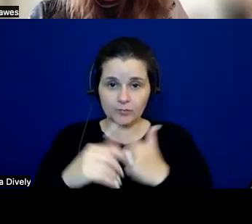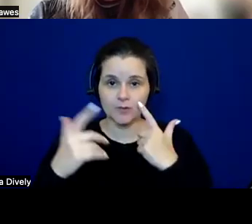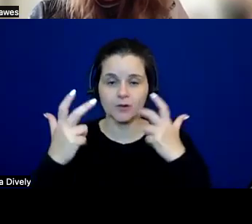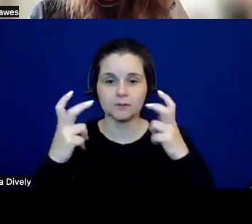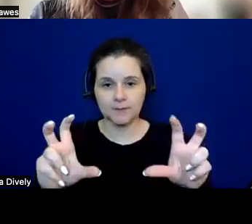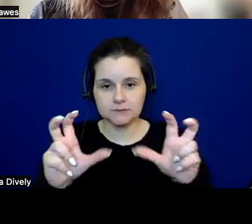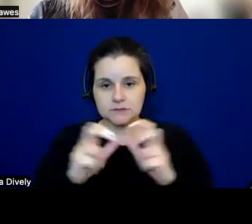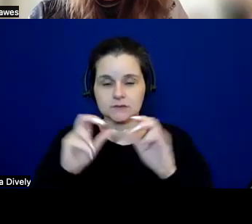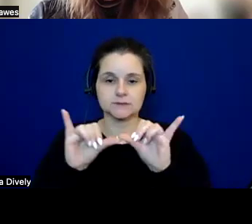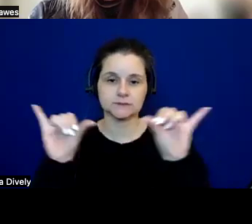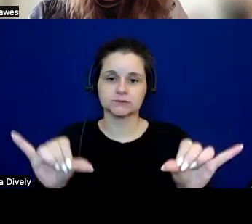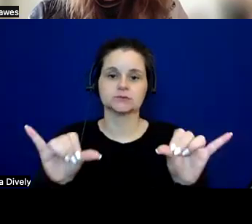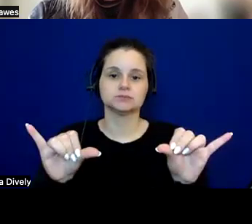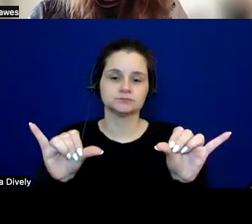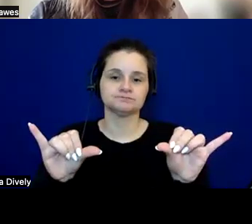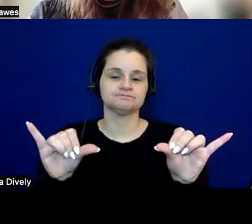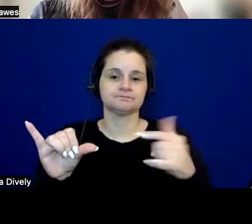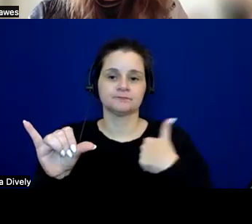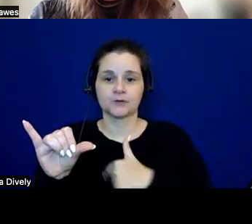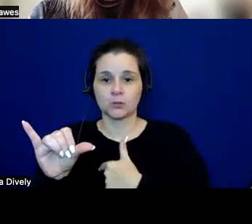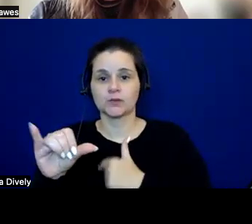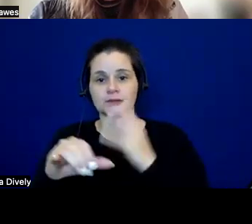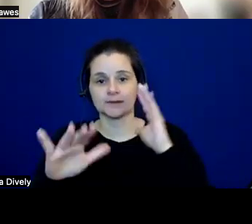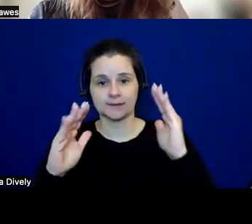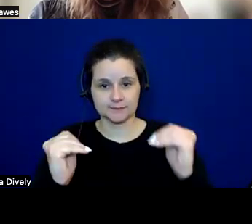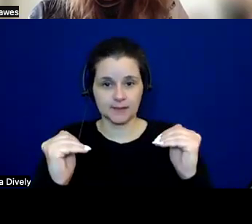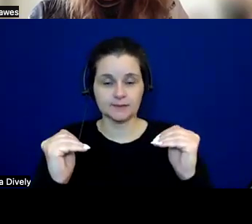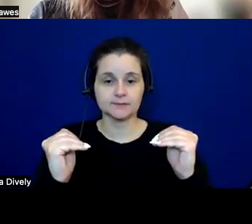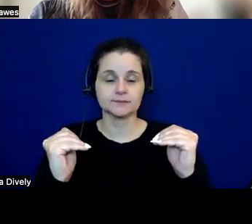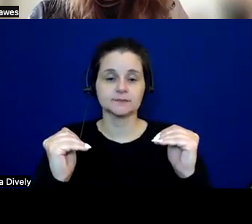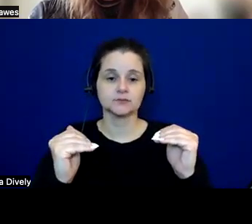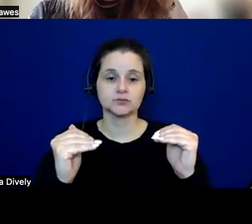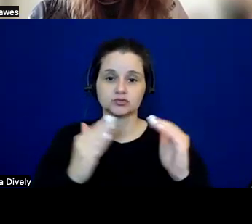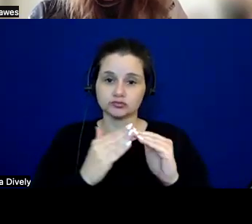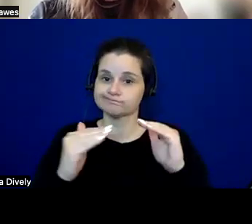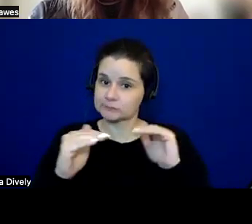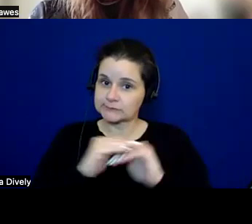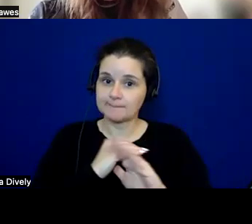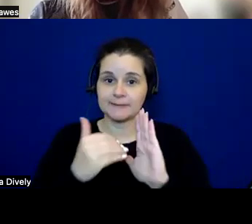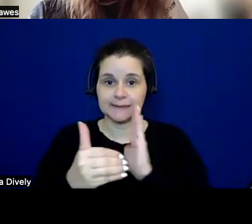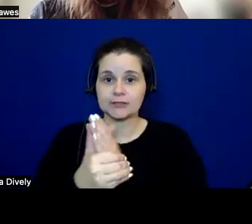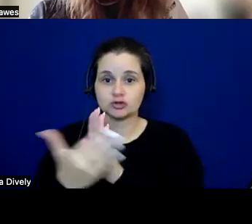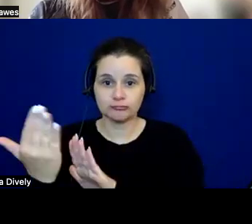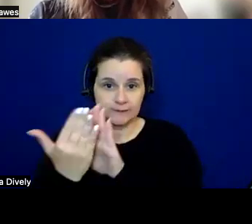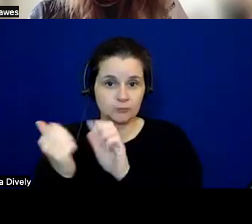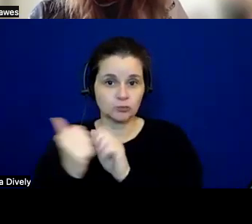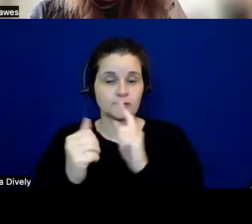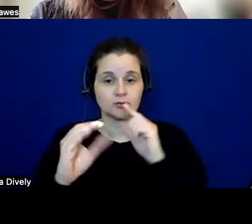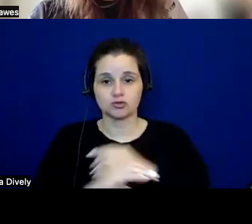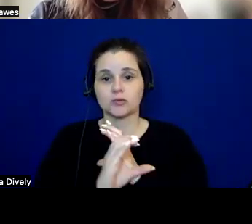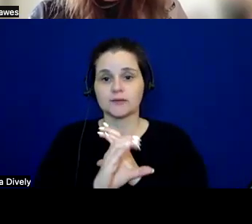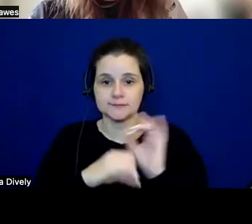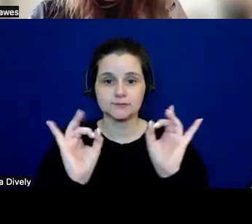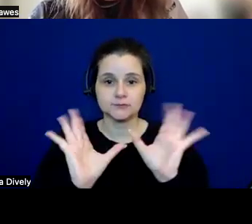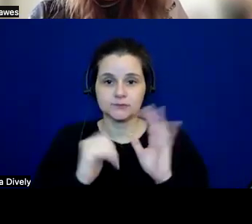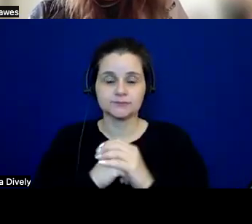the systems that we expect to step in and intervene, when there is a crisis? And